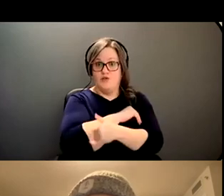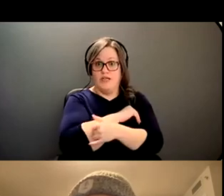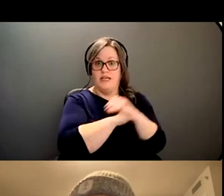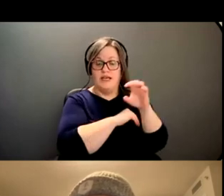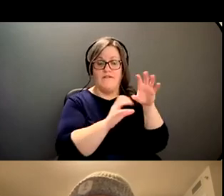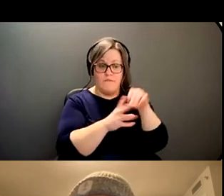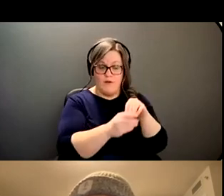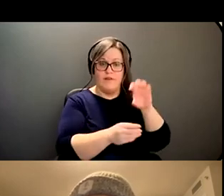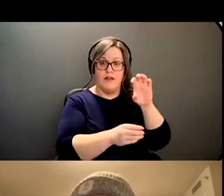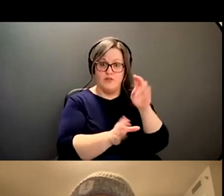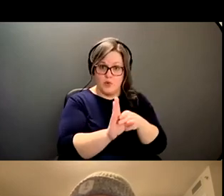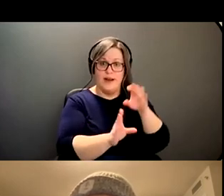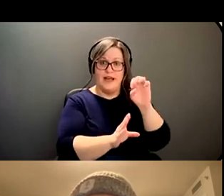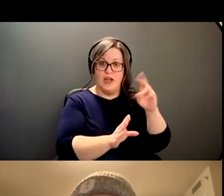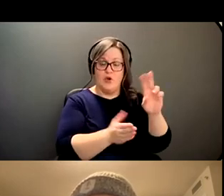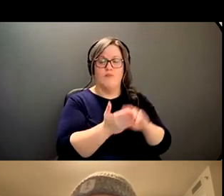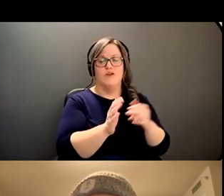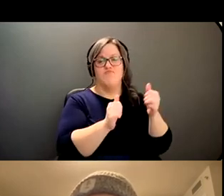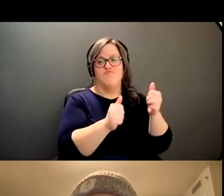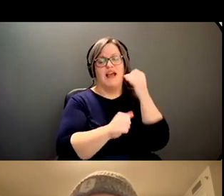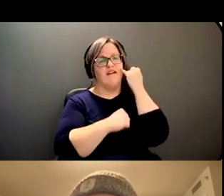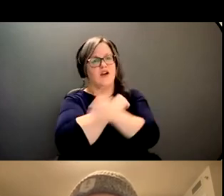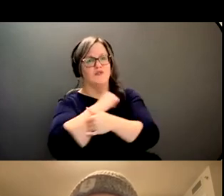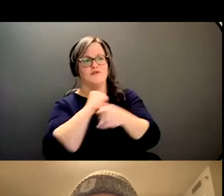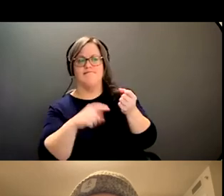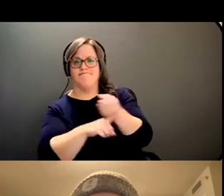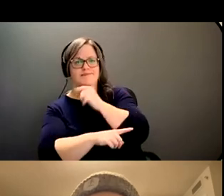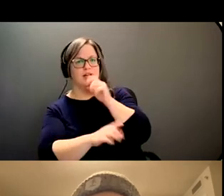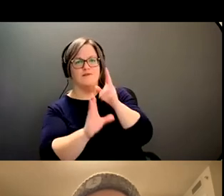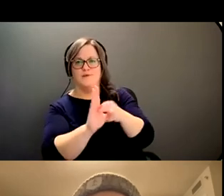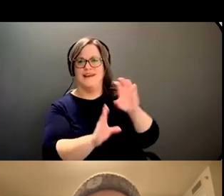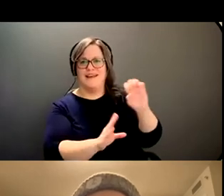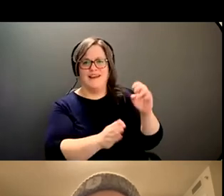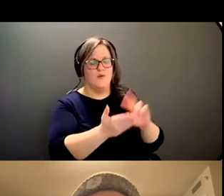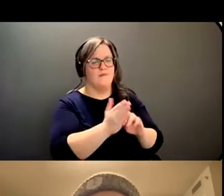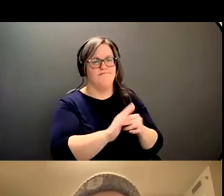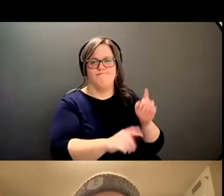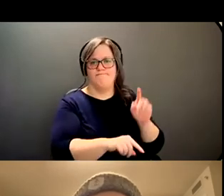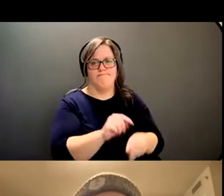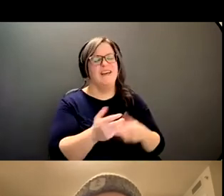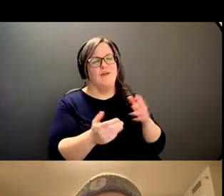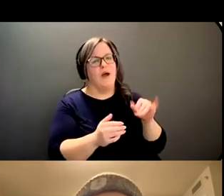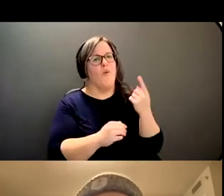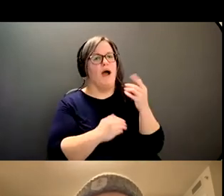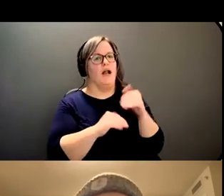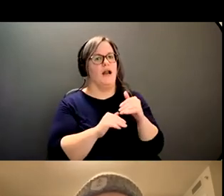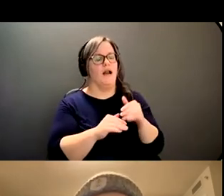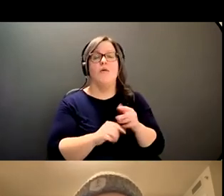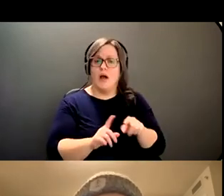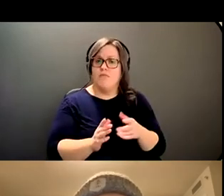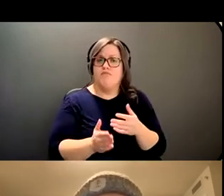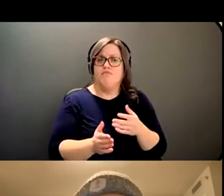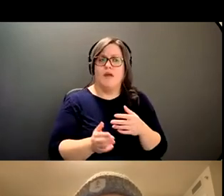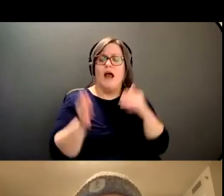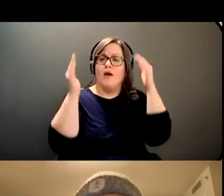money. But other than that, they're kind of like really keeping it wide open. And I'm kind of hopeful that models like that are